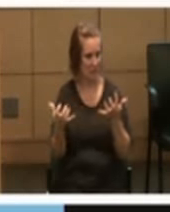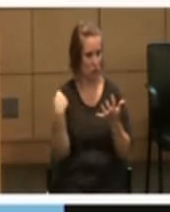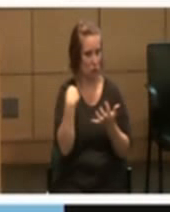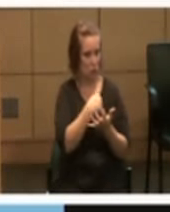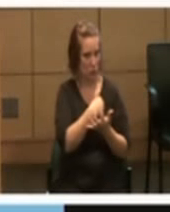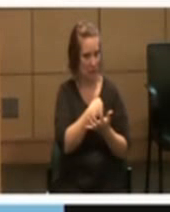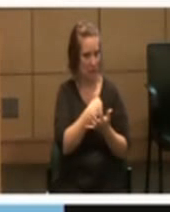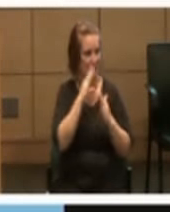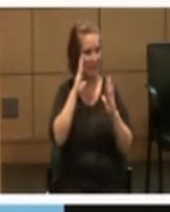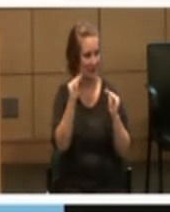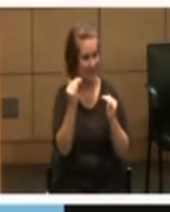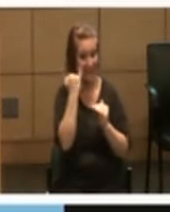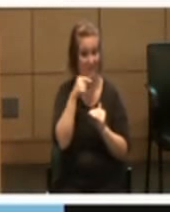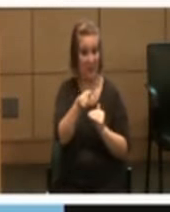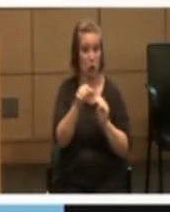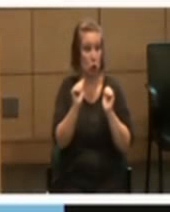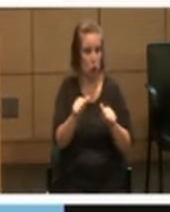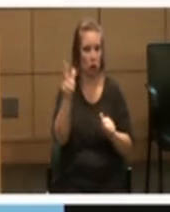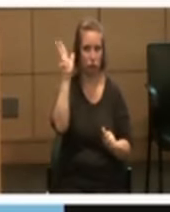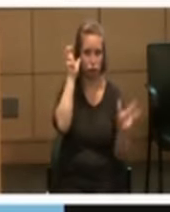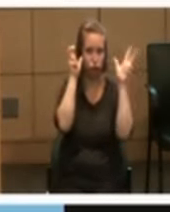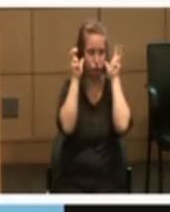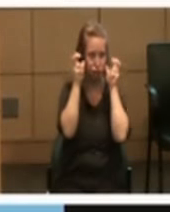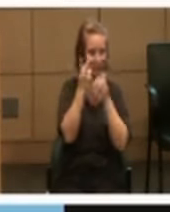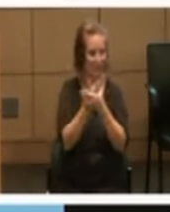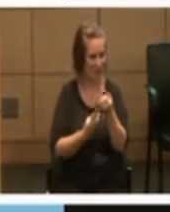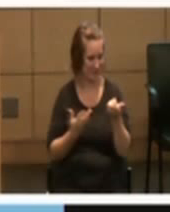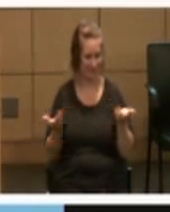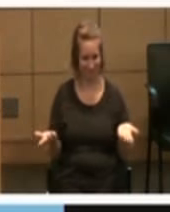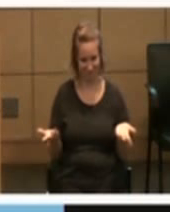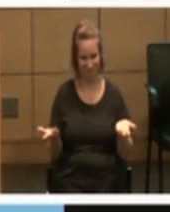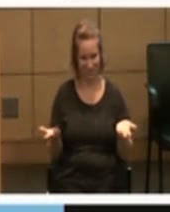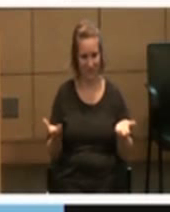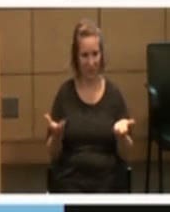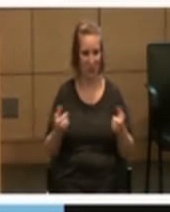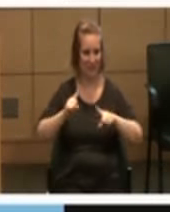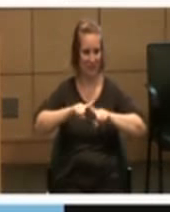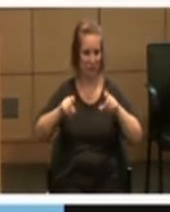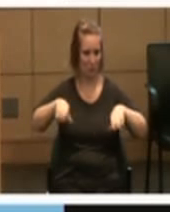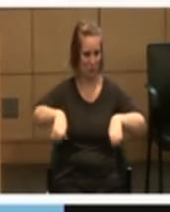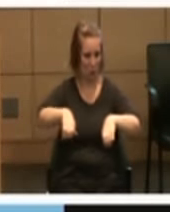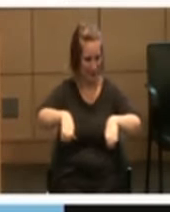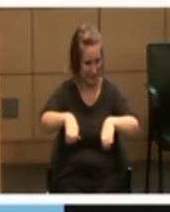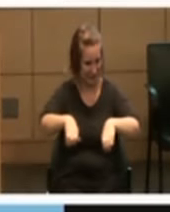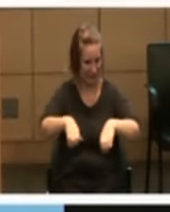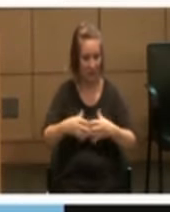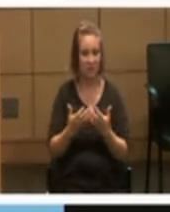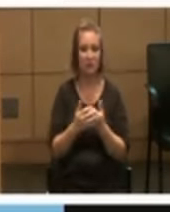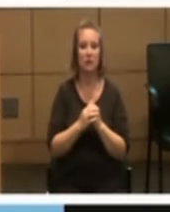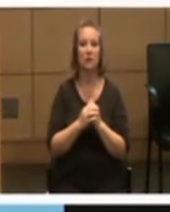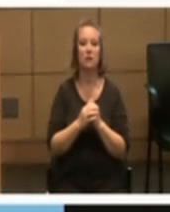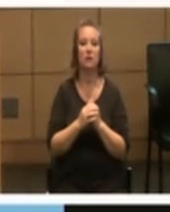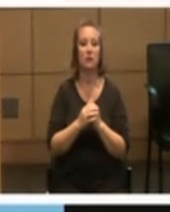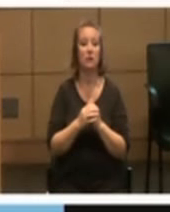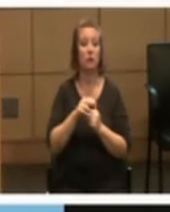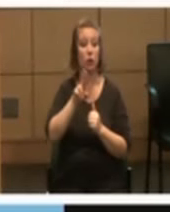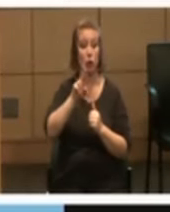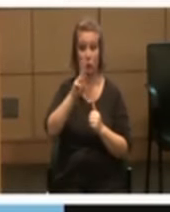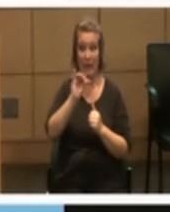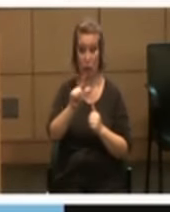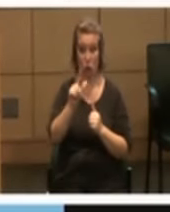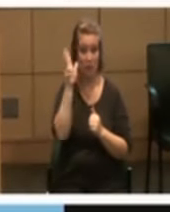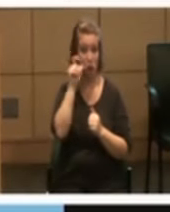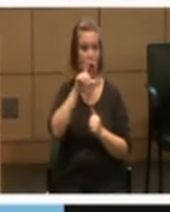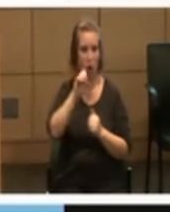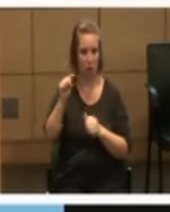as well as they would if they had access to both normal hearing ears. So there's a performance difference. There's an effect of having a unilateral hearing loss when